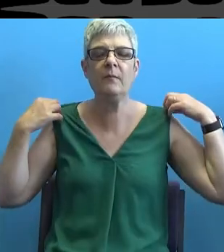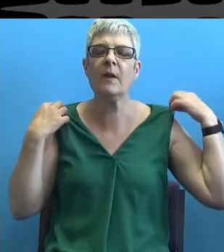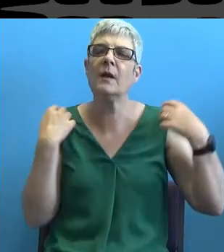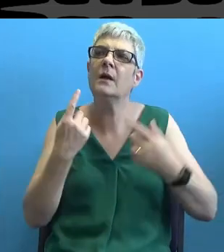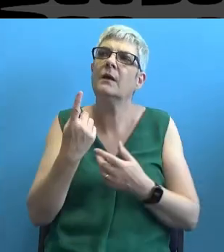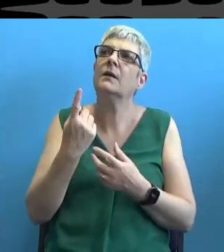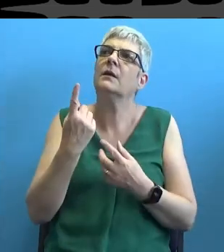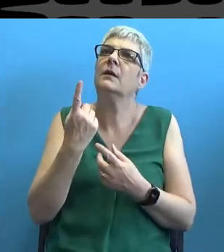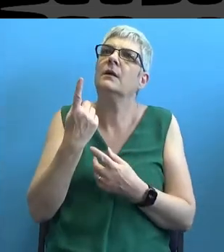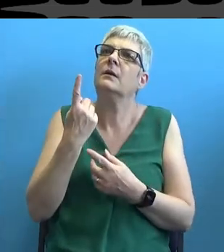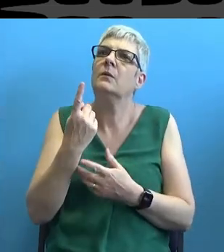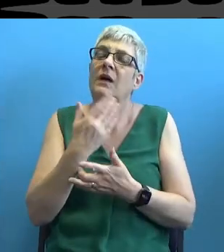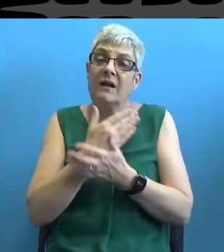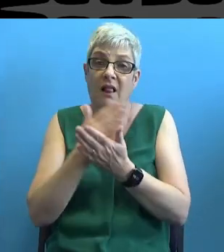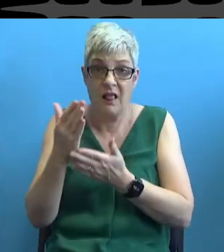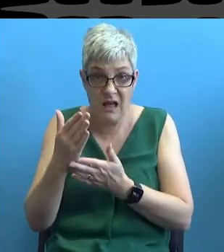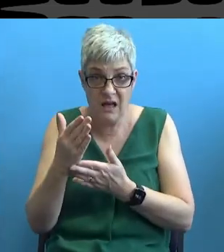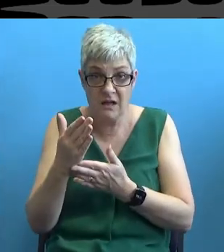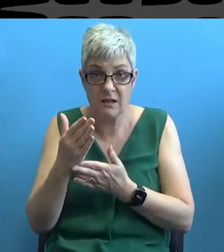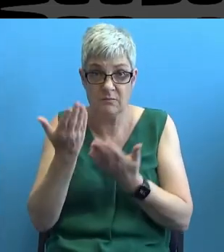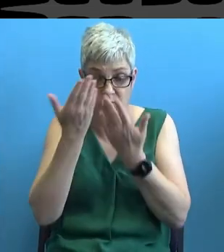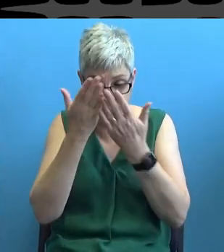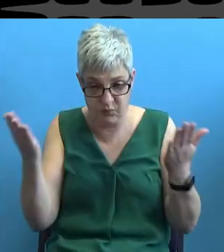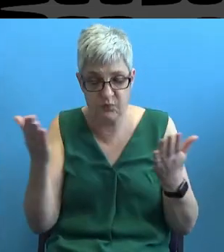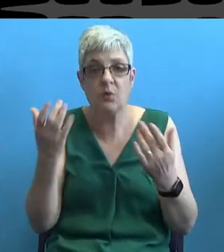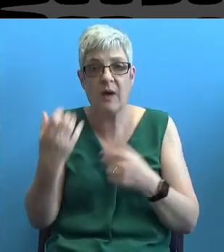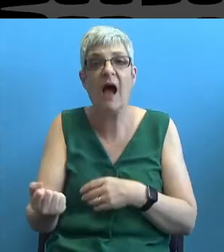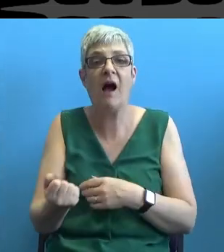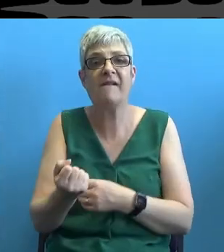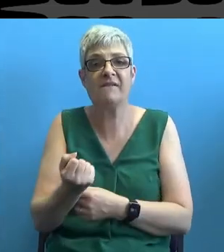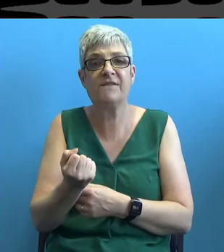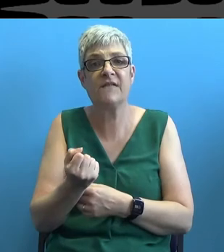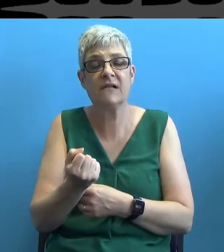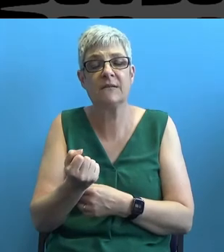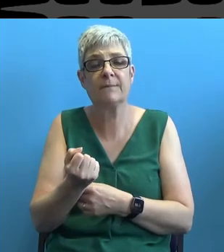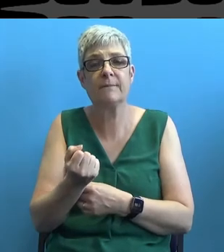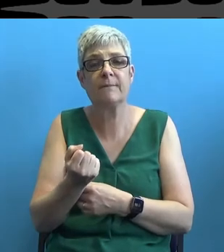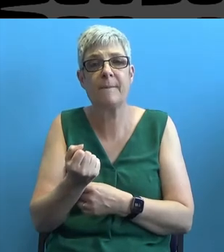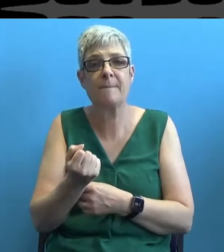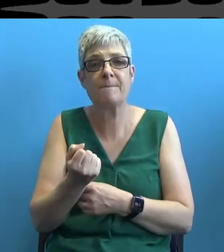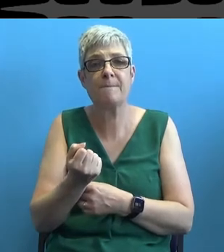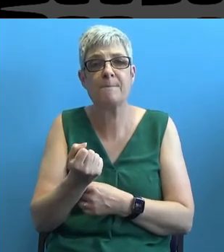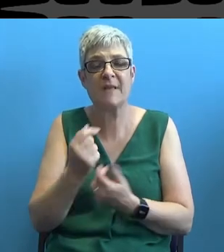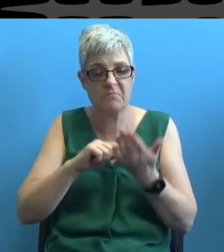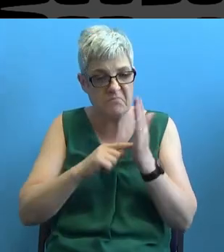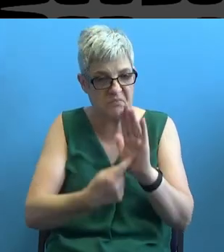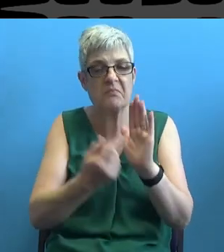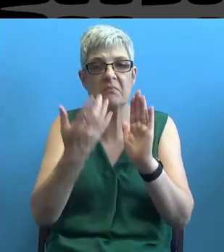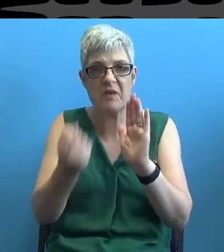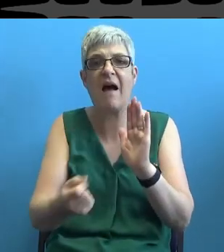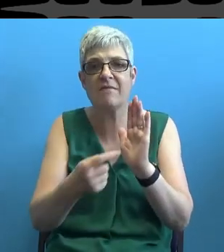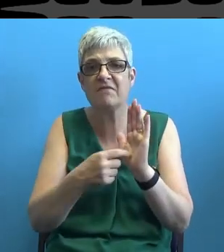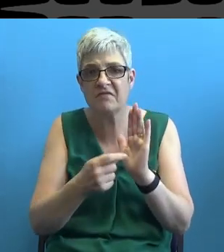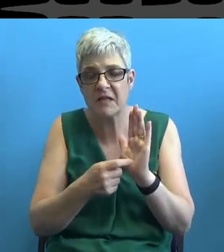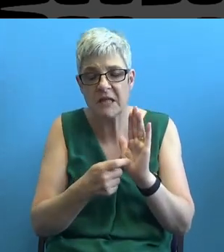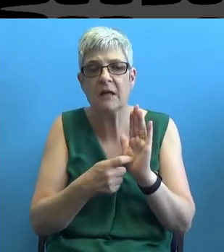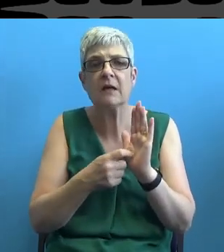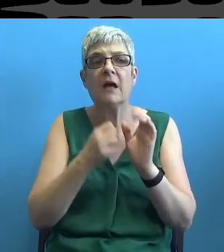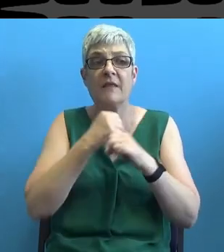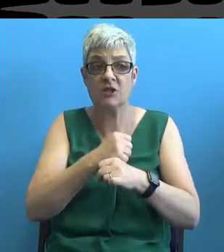And one of the clearest indications that we have that the church